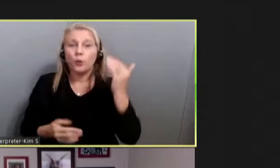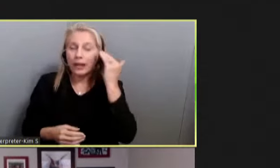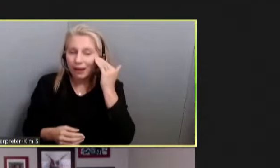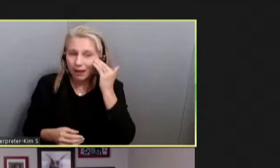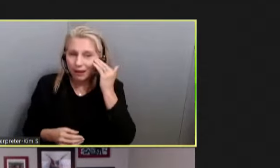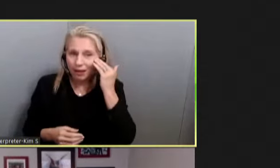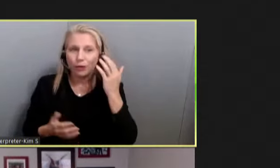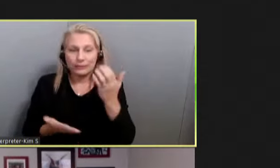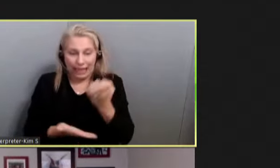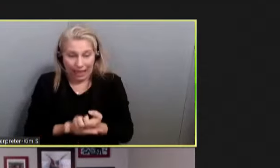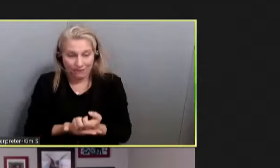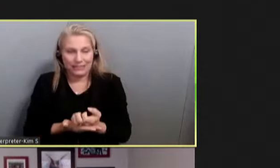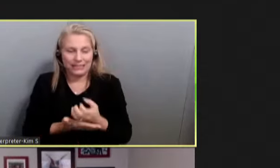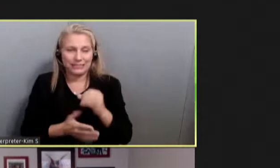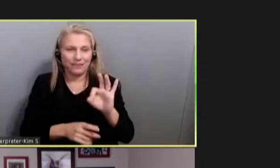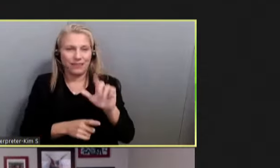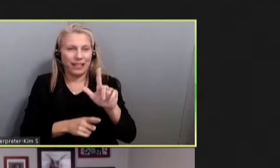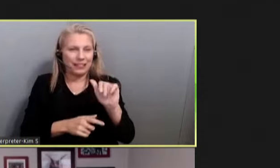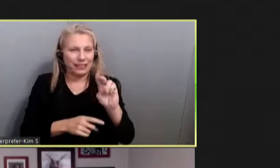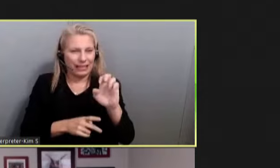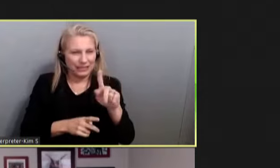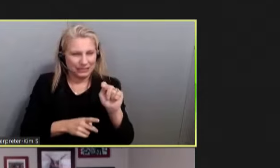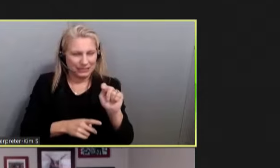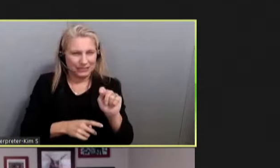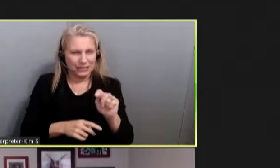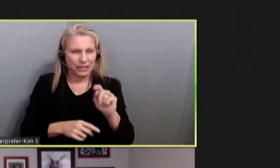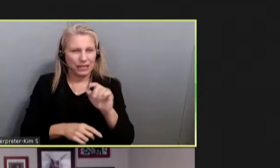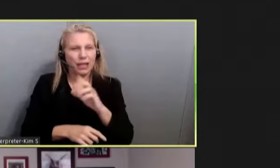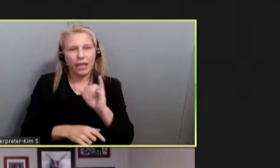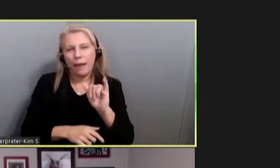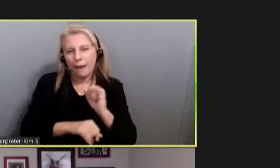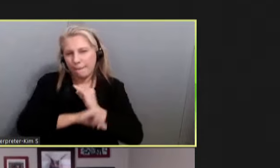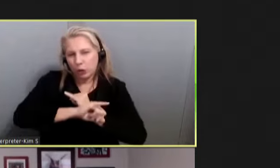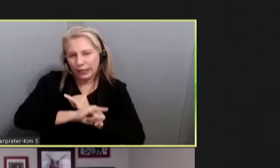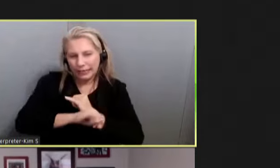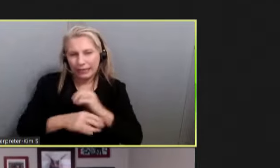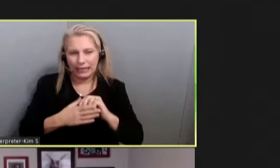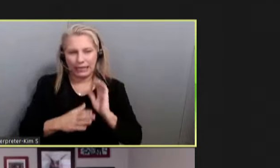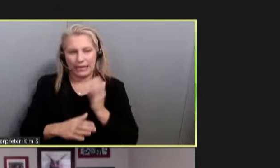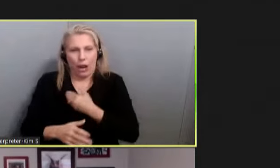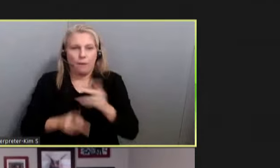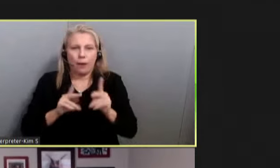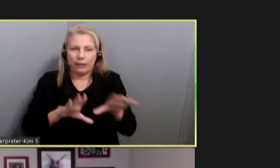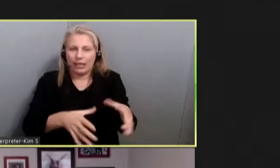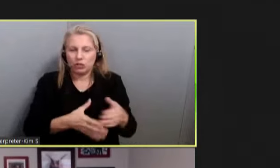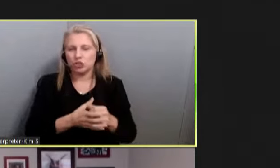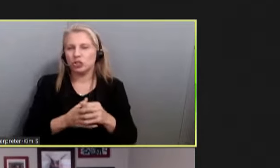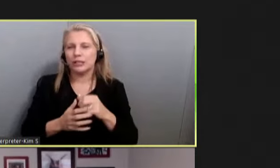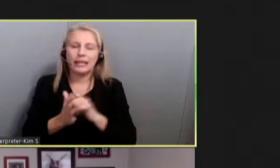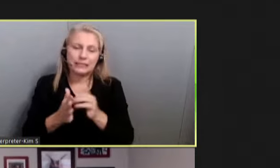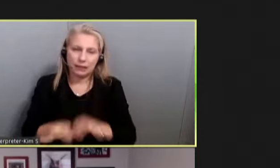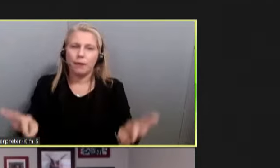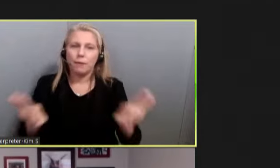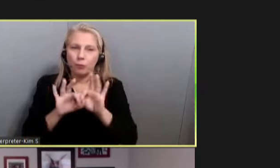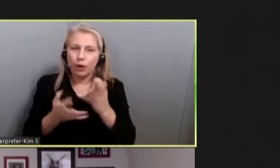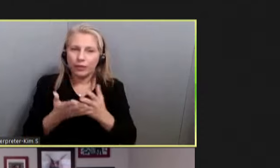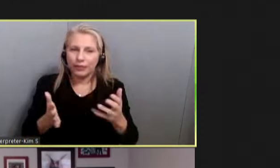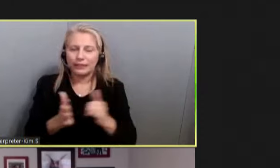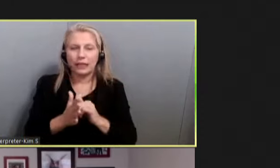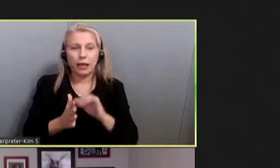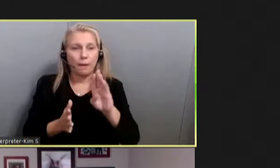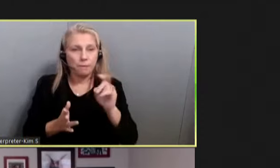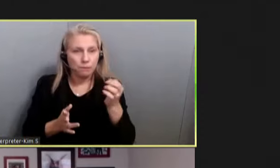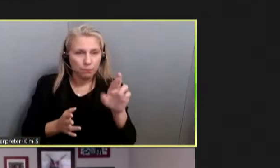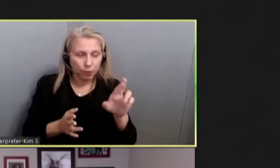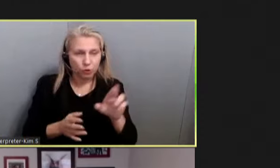there is evidence of waning immunity in our vaccinated population. So I think that's the most important takeaway here is that booster doses